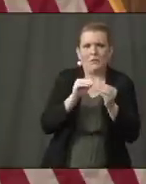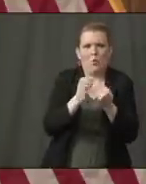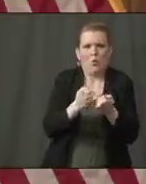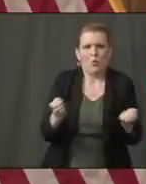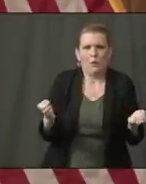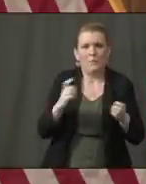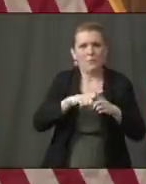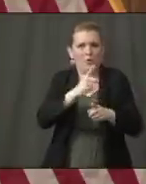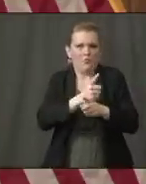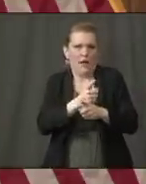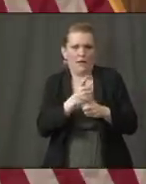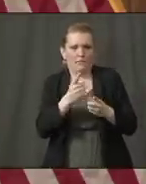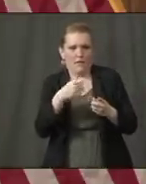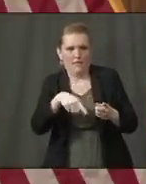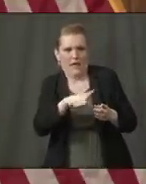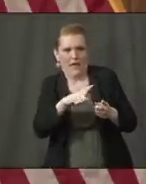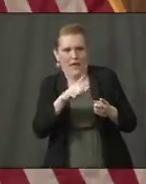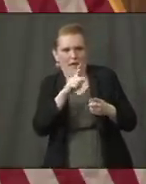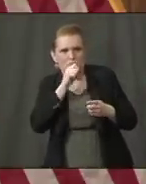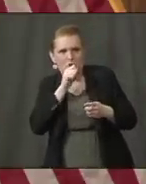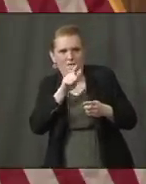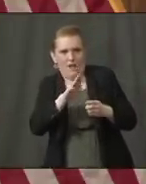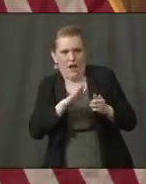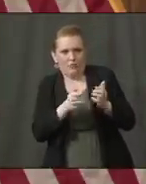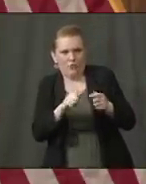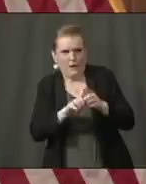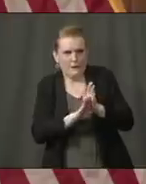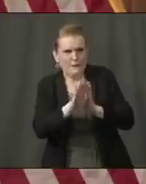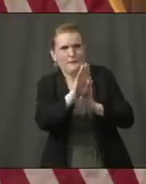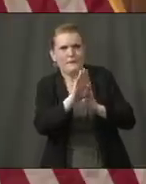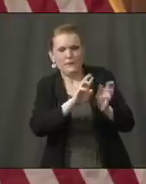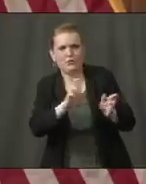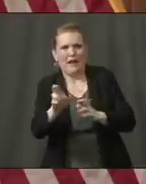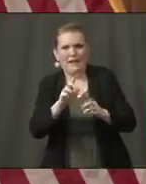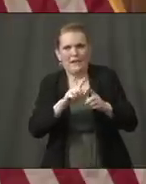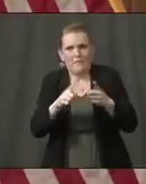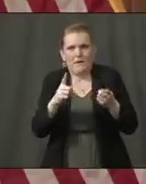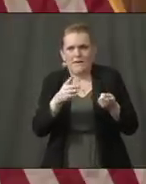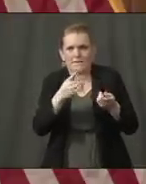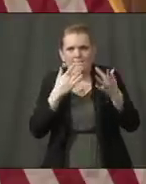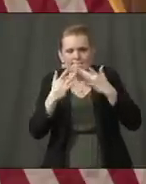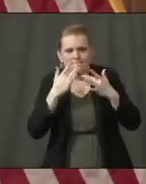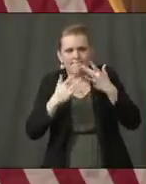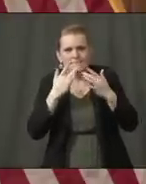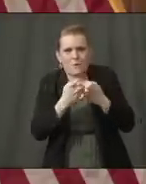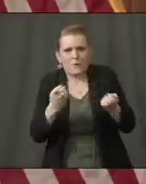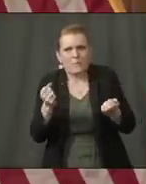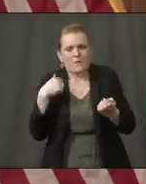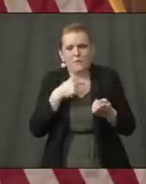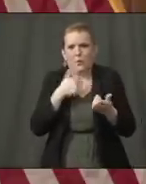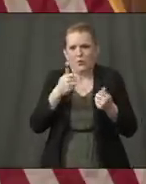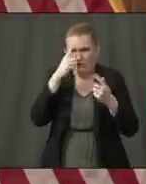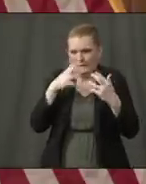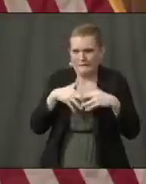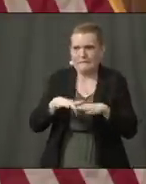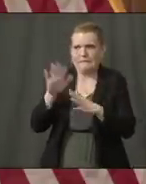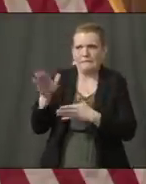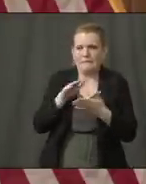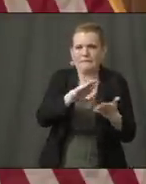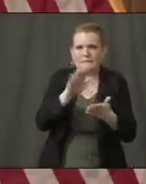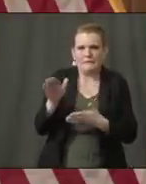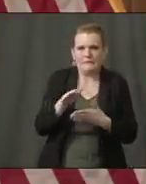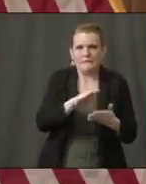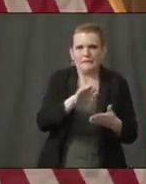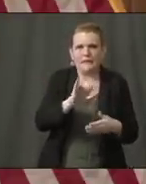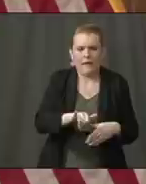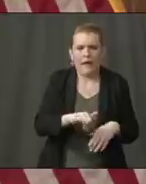of hospitals around the state who may have access to additional sample collection kits. And then some of the new technologies, the new sample collection approaches the governor